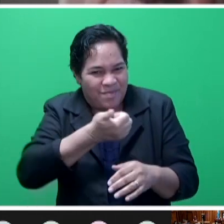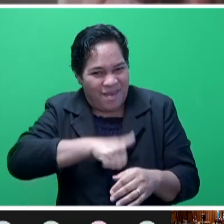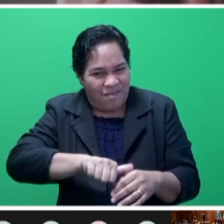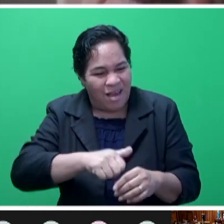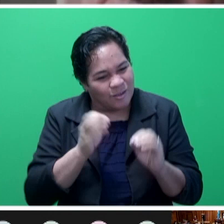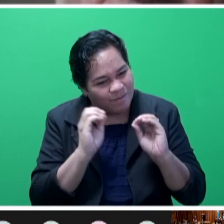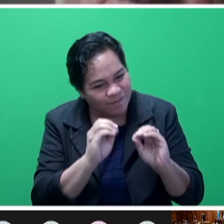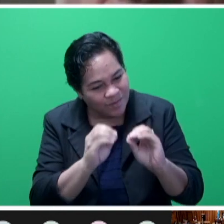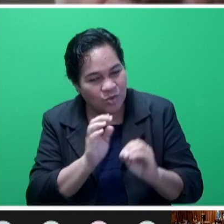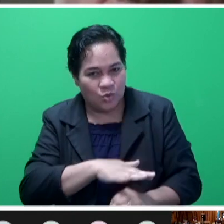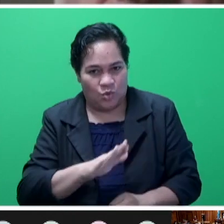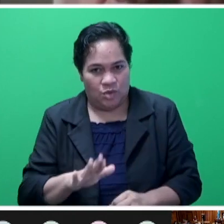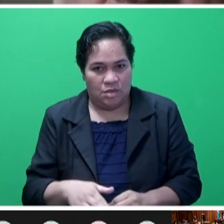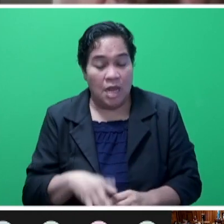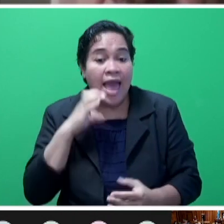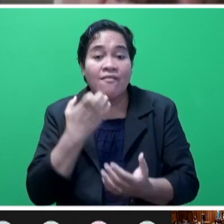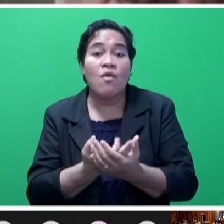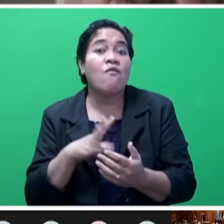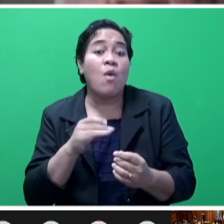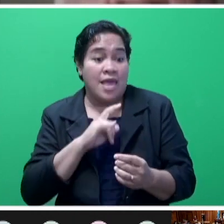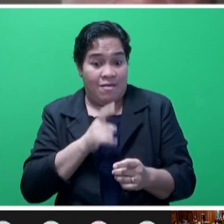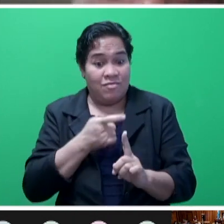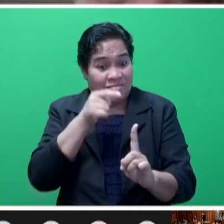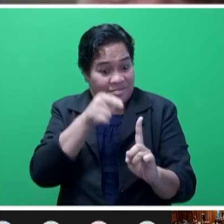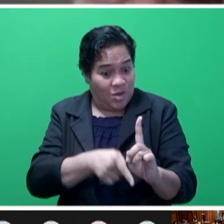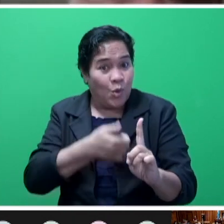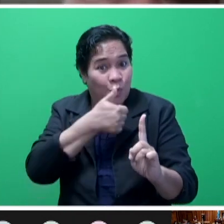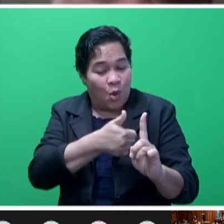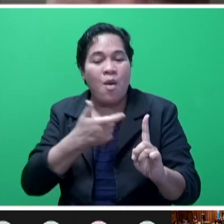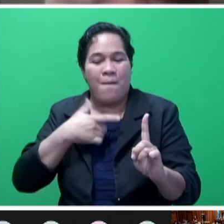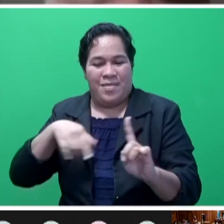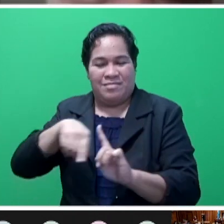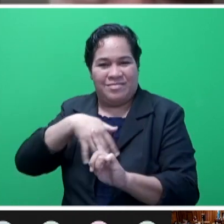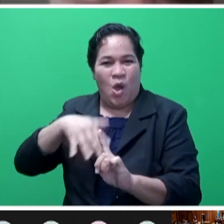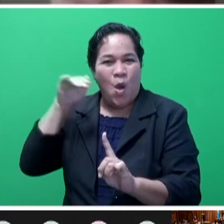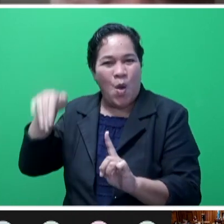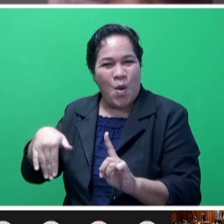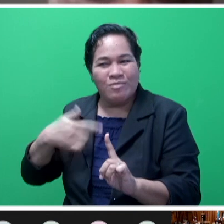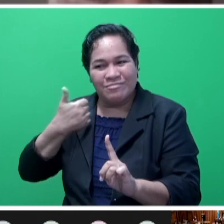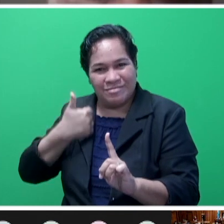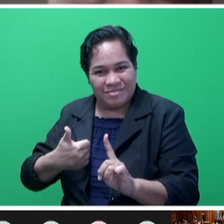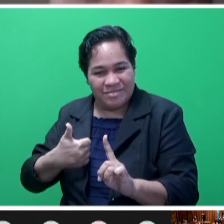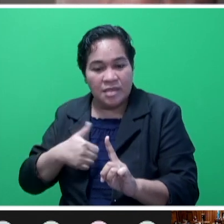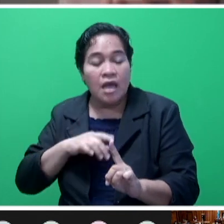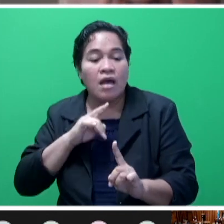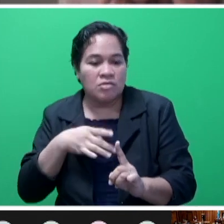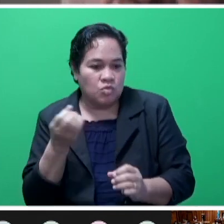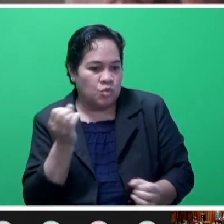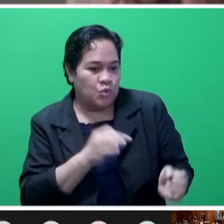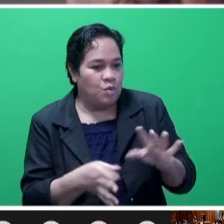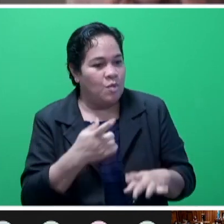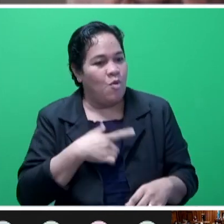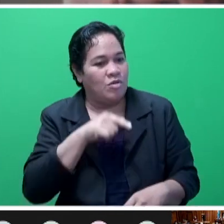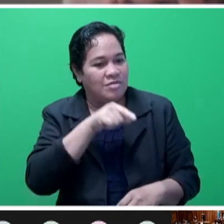good behavior stems from good parenthood, from homes, and there are many factors that contribute towards the way a child behaves in